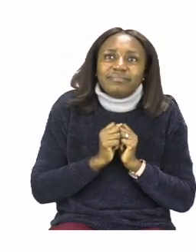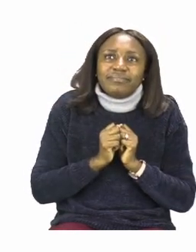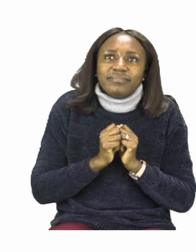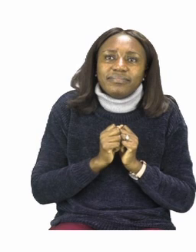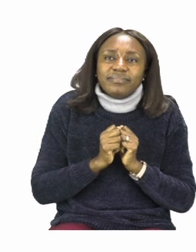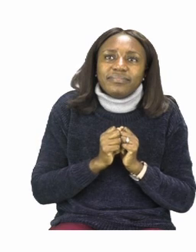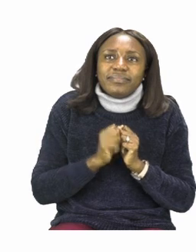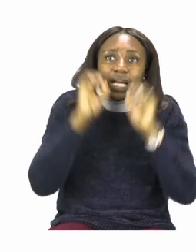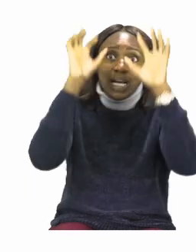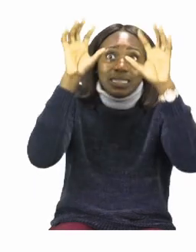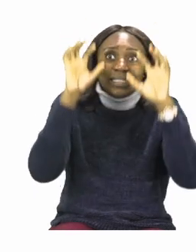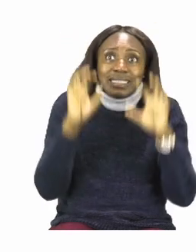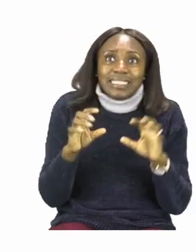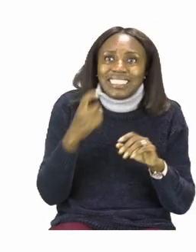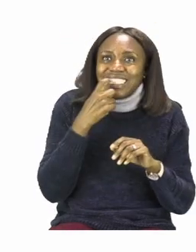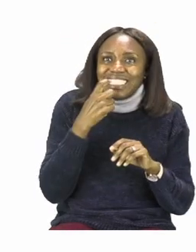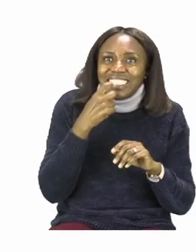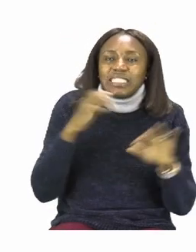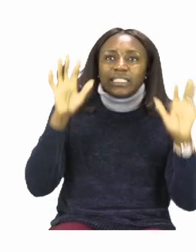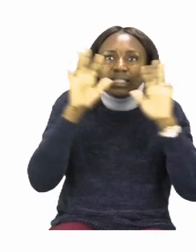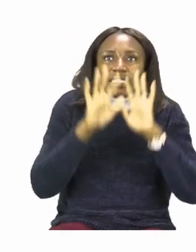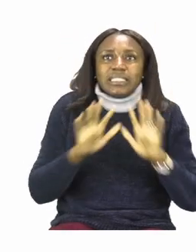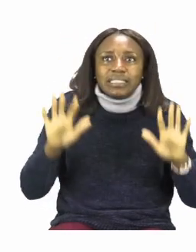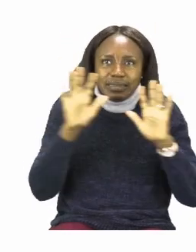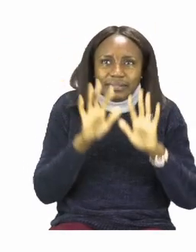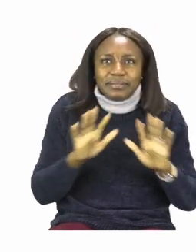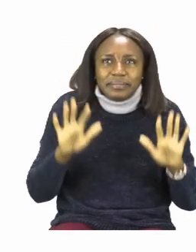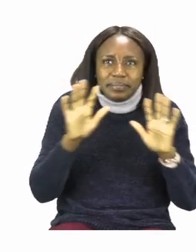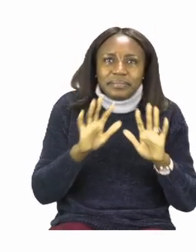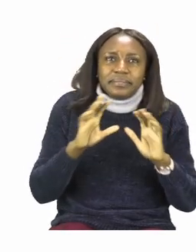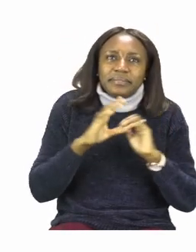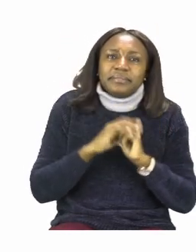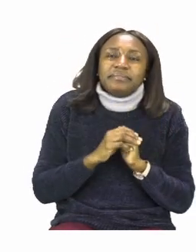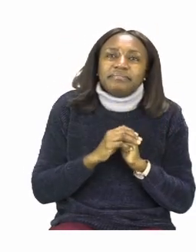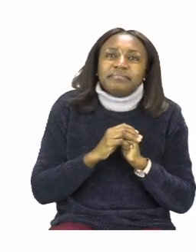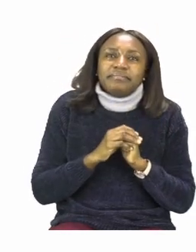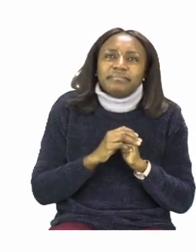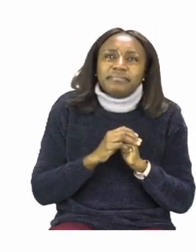The ghost is white in color.